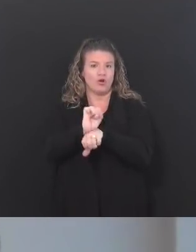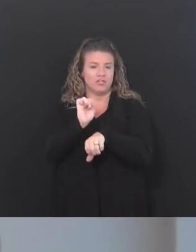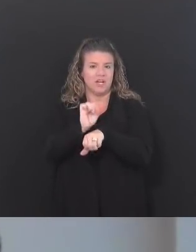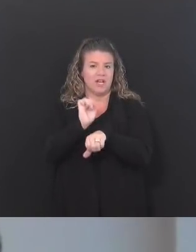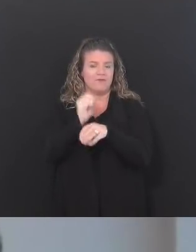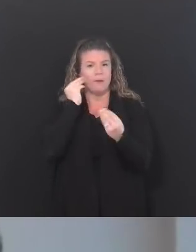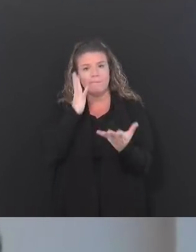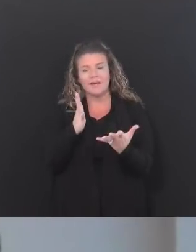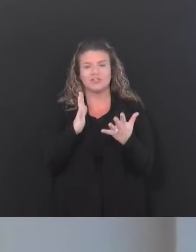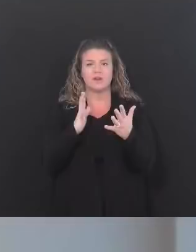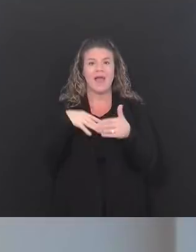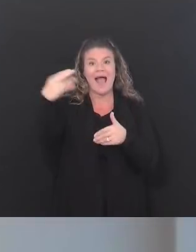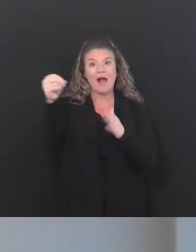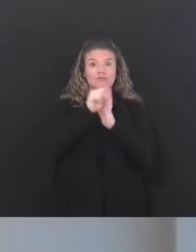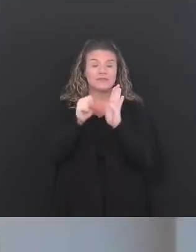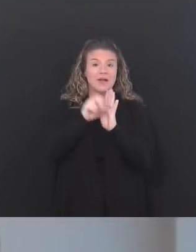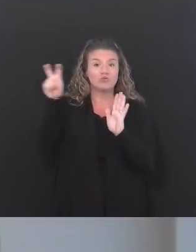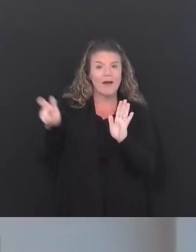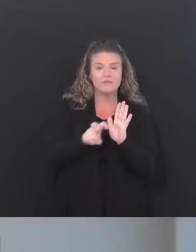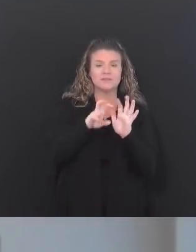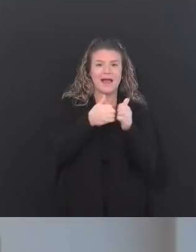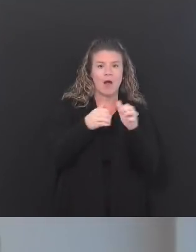information on out-of-state travelers and more.